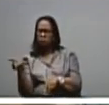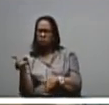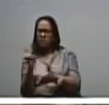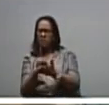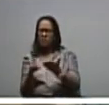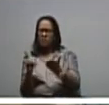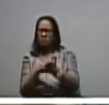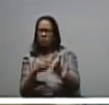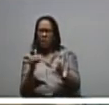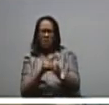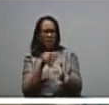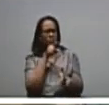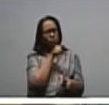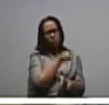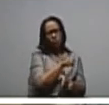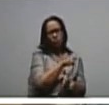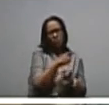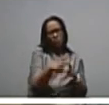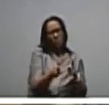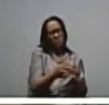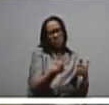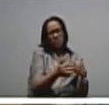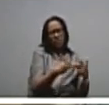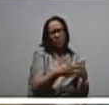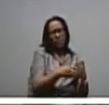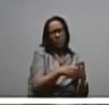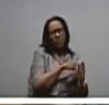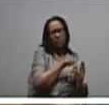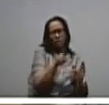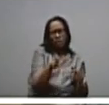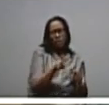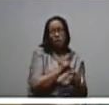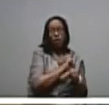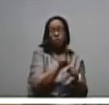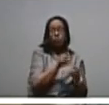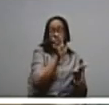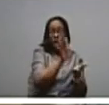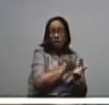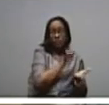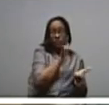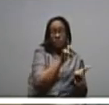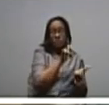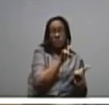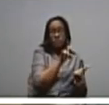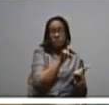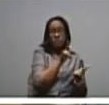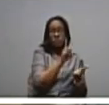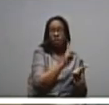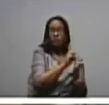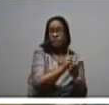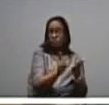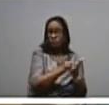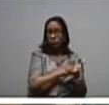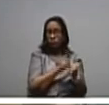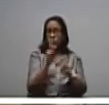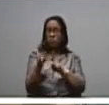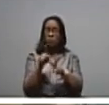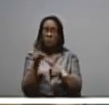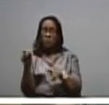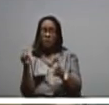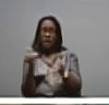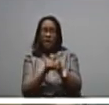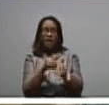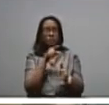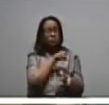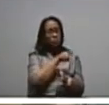very discrimination to get closer to Christ, to love him